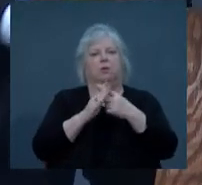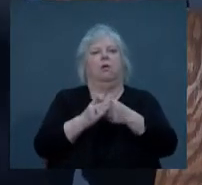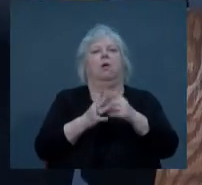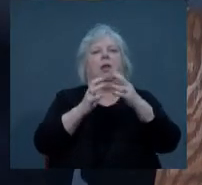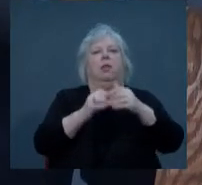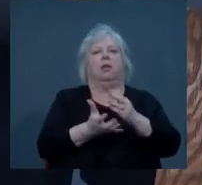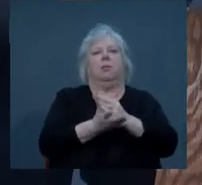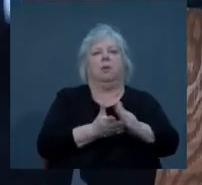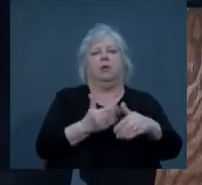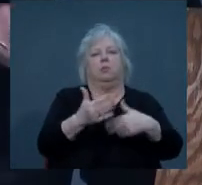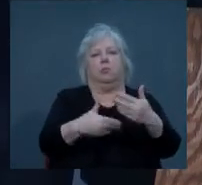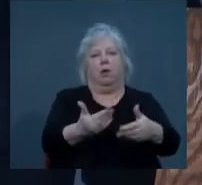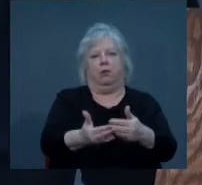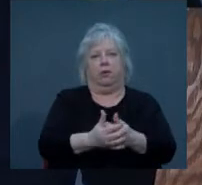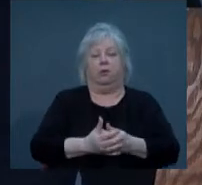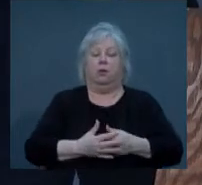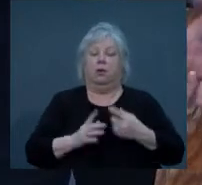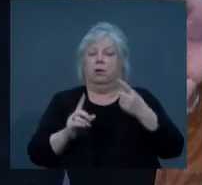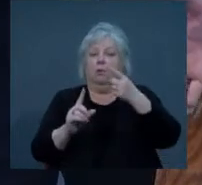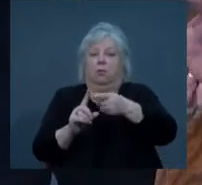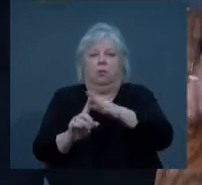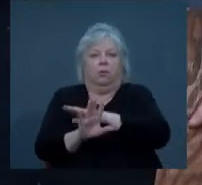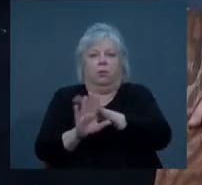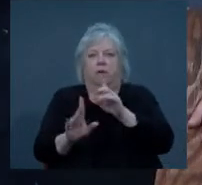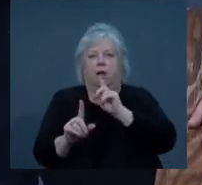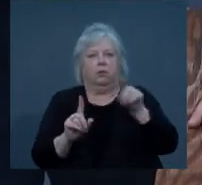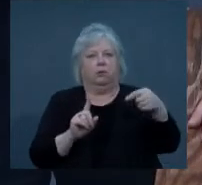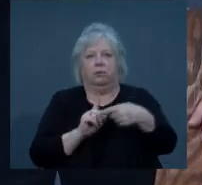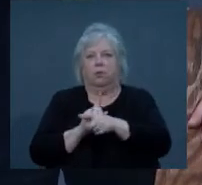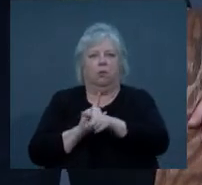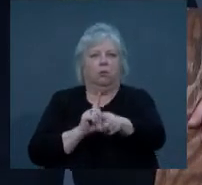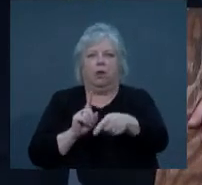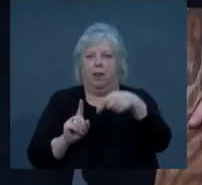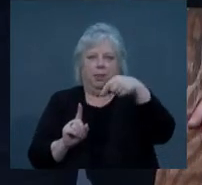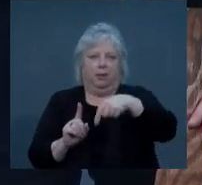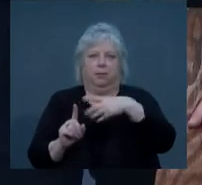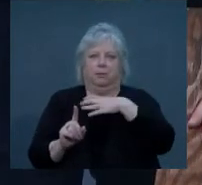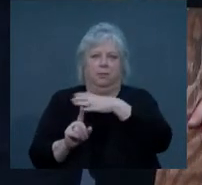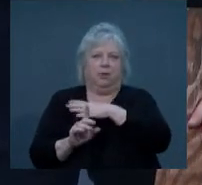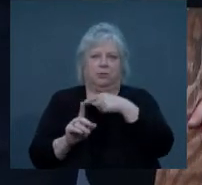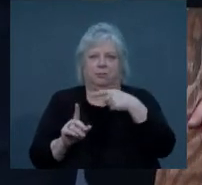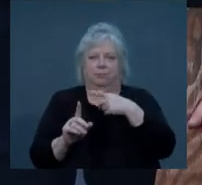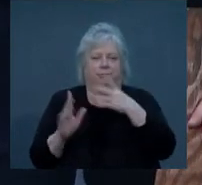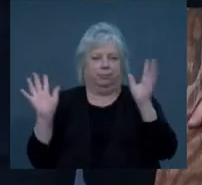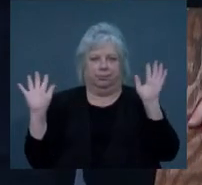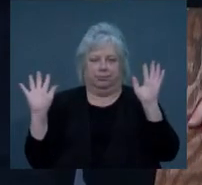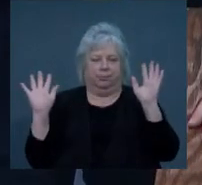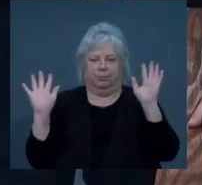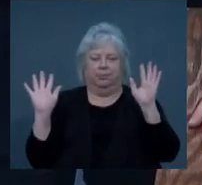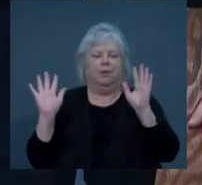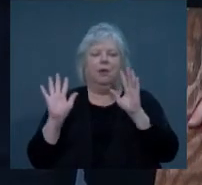demolition process. The intent was not to circumvent this commission or